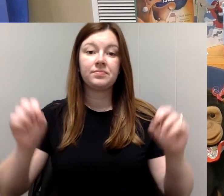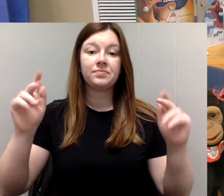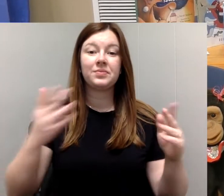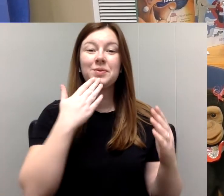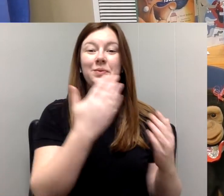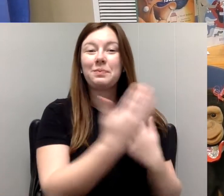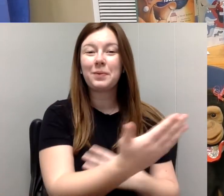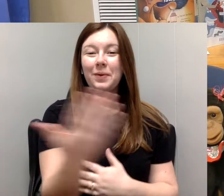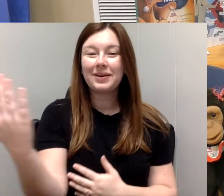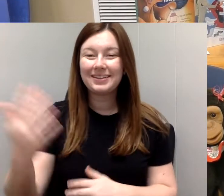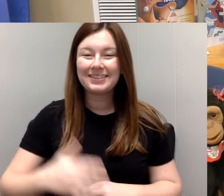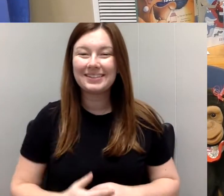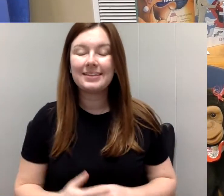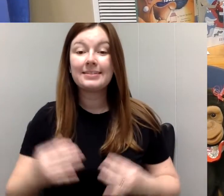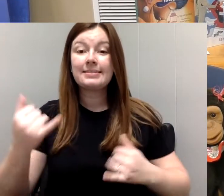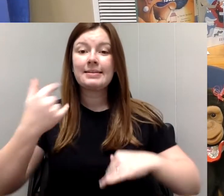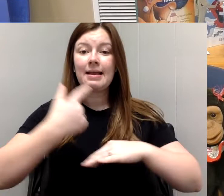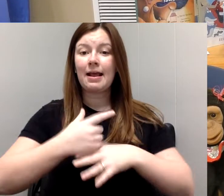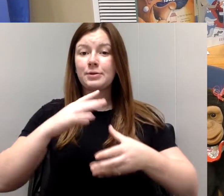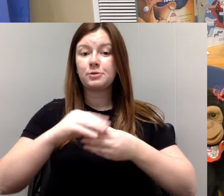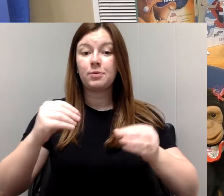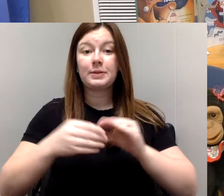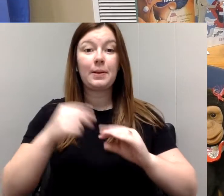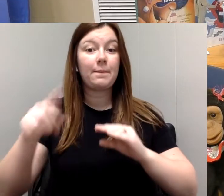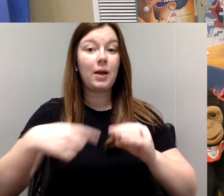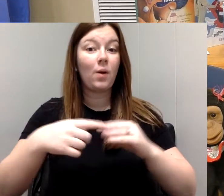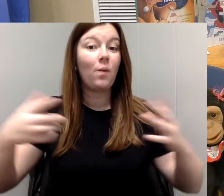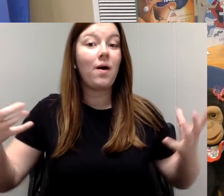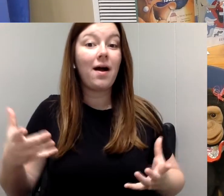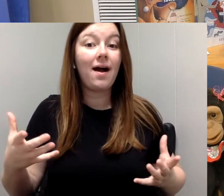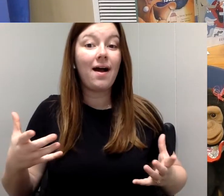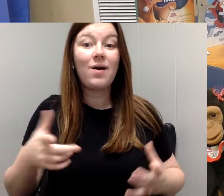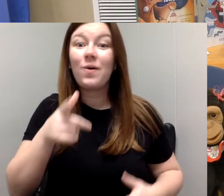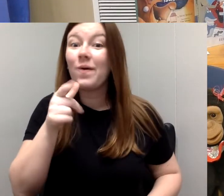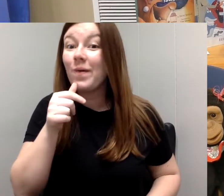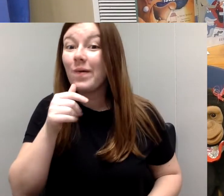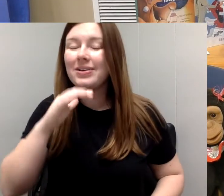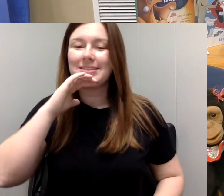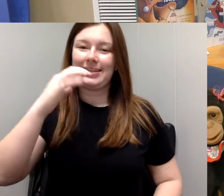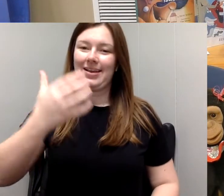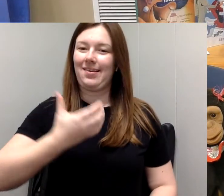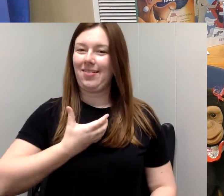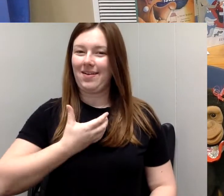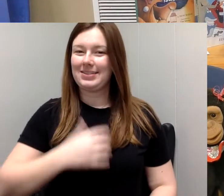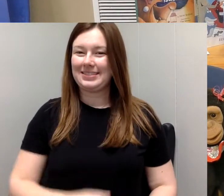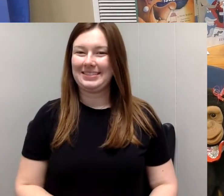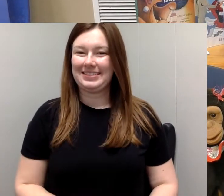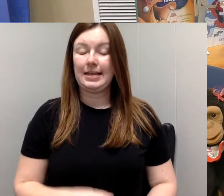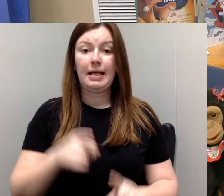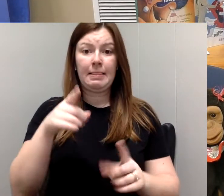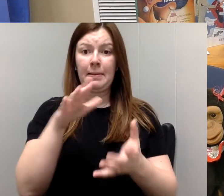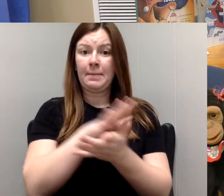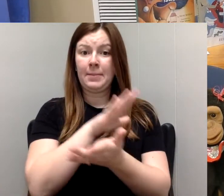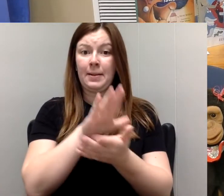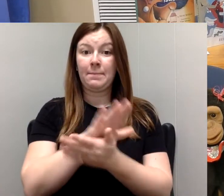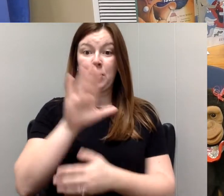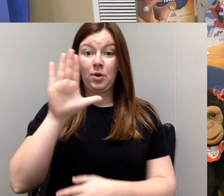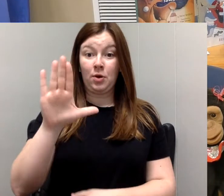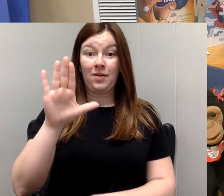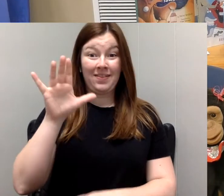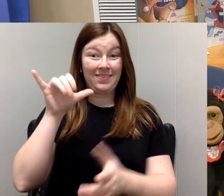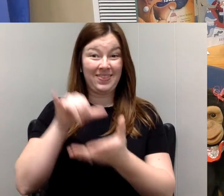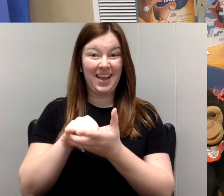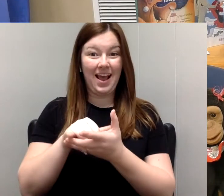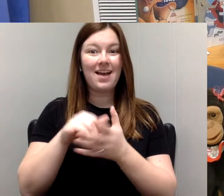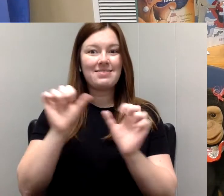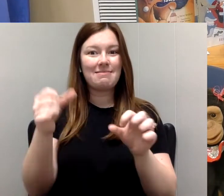Right, good morning, boys and girls. Today our stories are going to be about Santa Claus. And this is a craft you will have in your